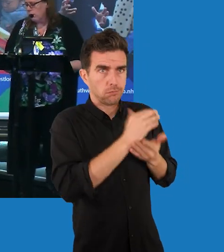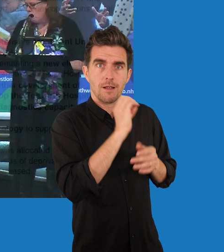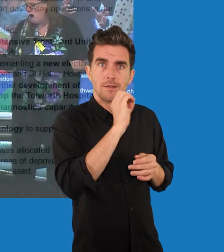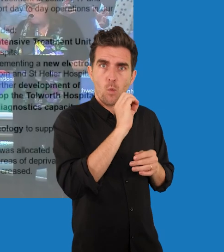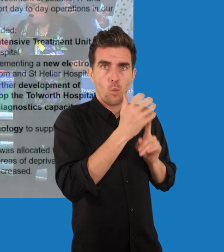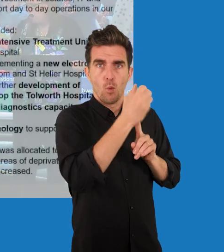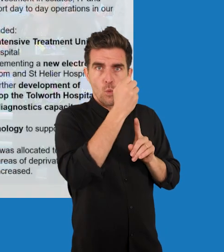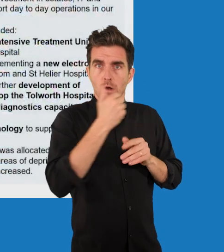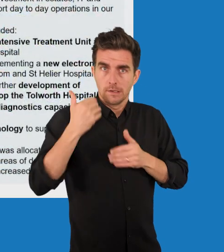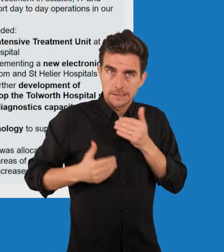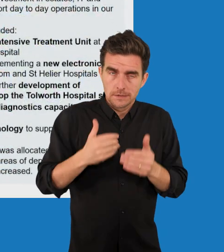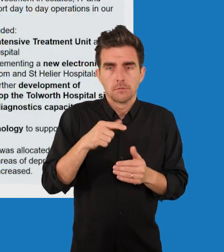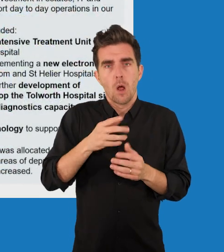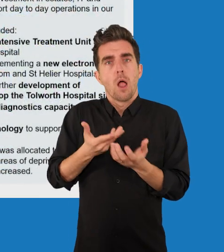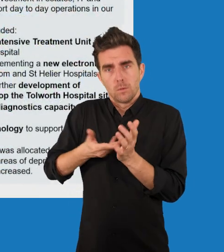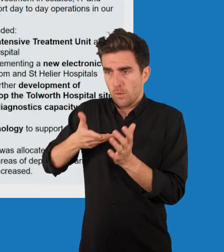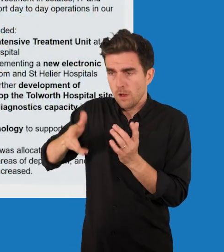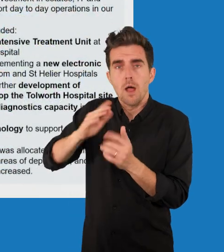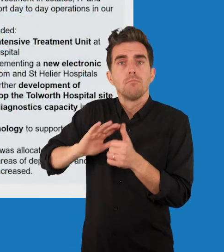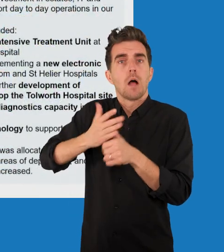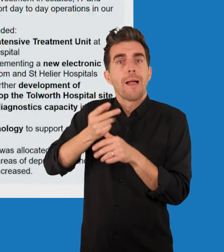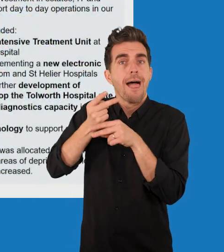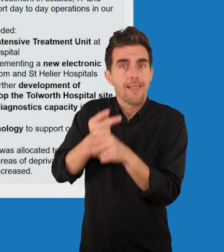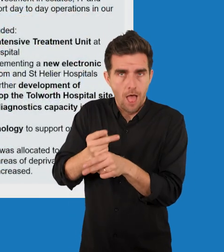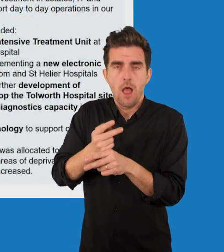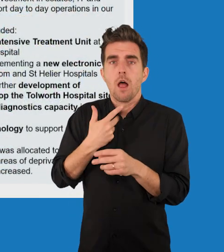we're on. We've worked with primary care. We've